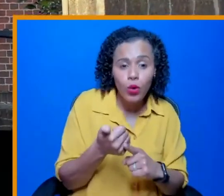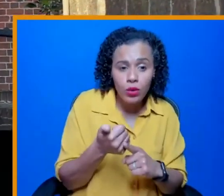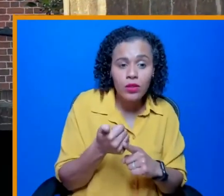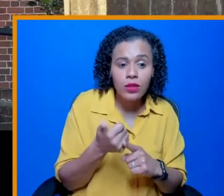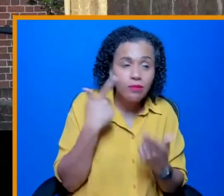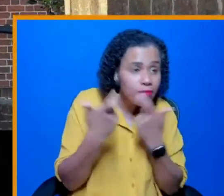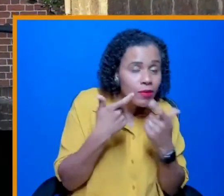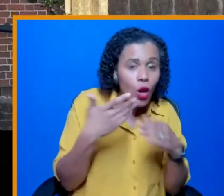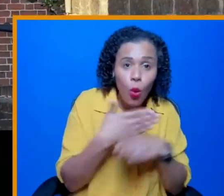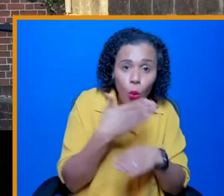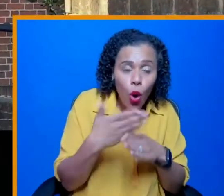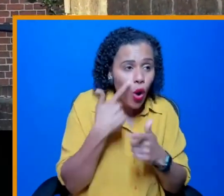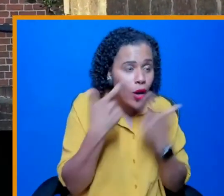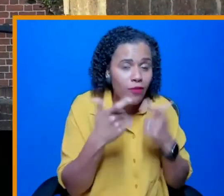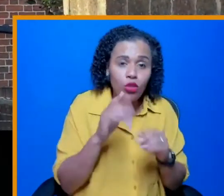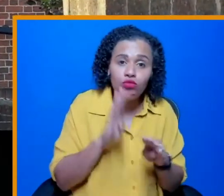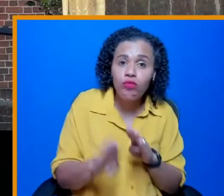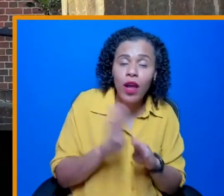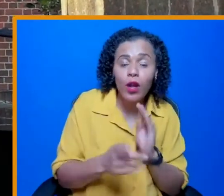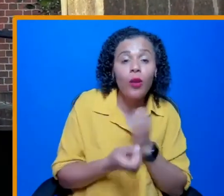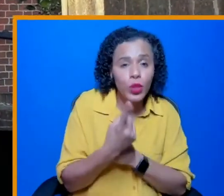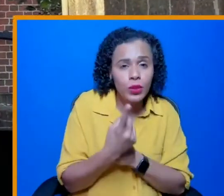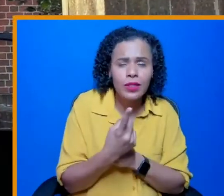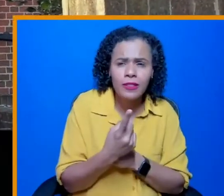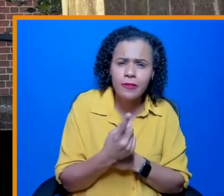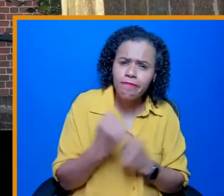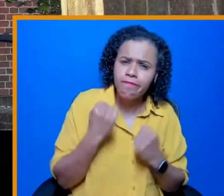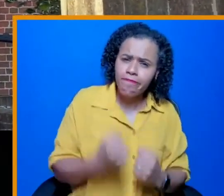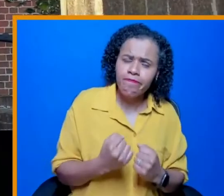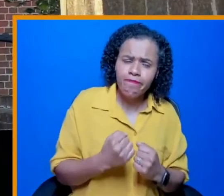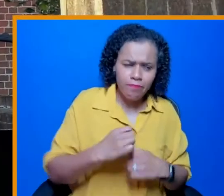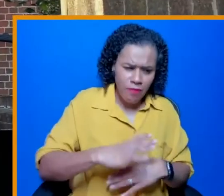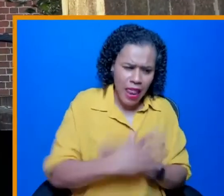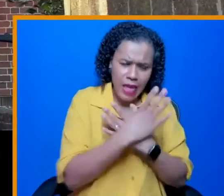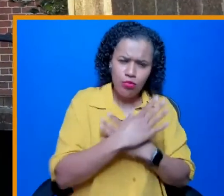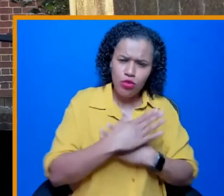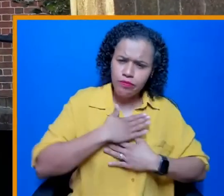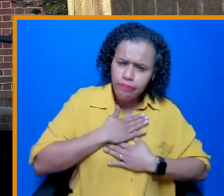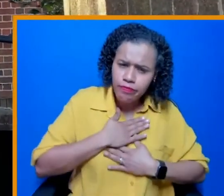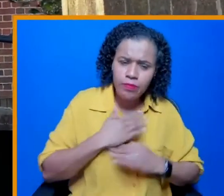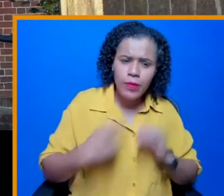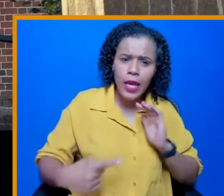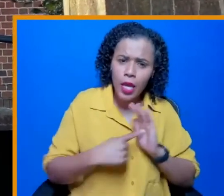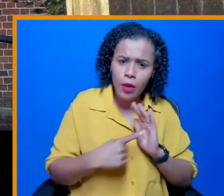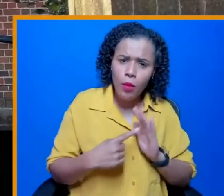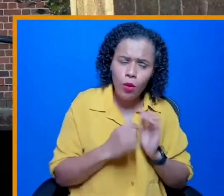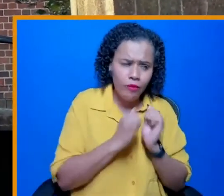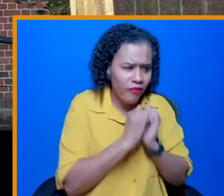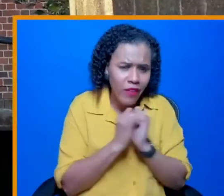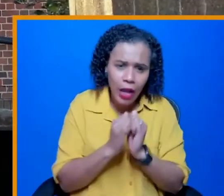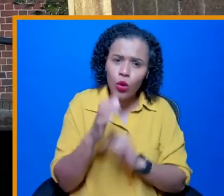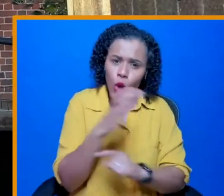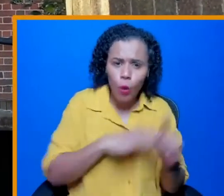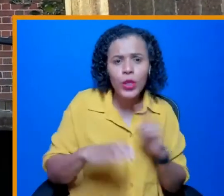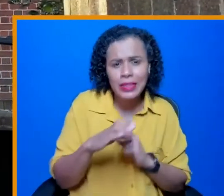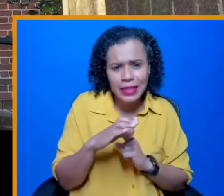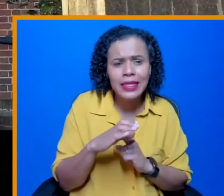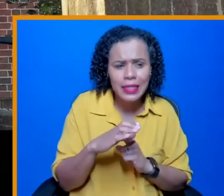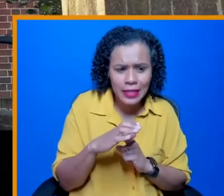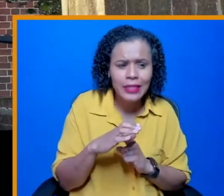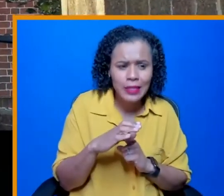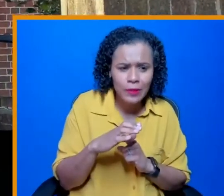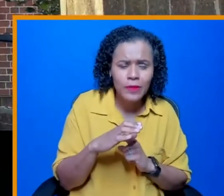and training opportunities. That's why as Liberals, it's really important that we value community so much, and it always be